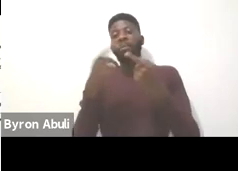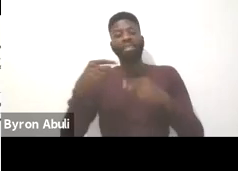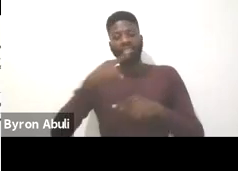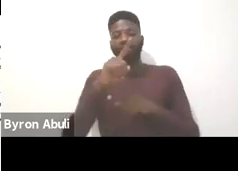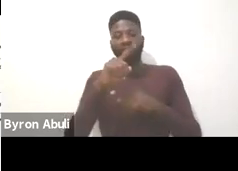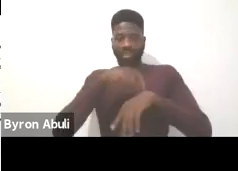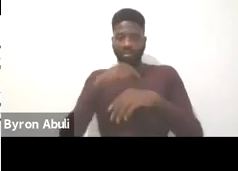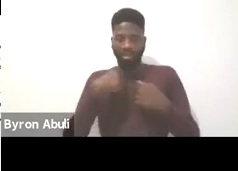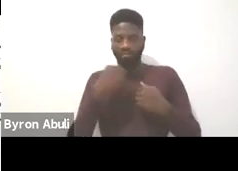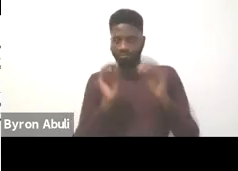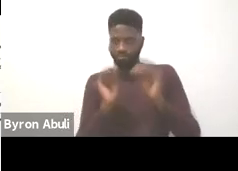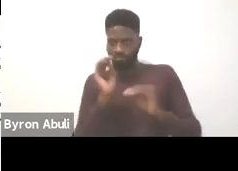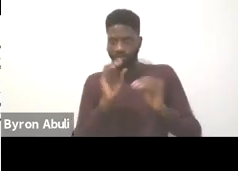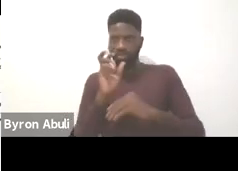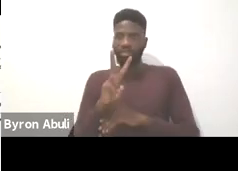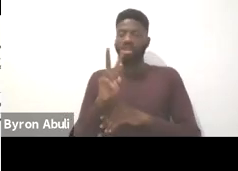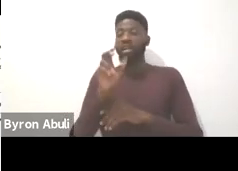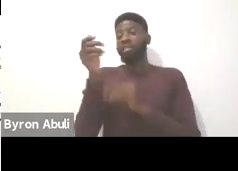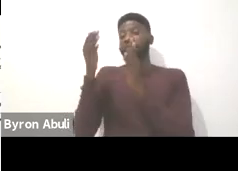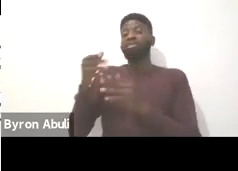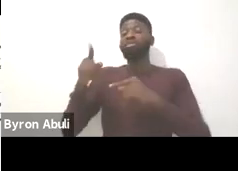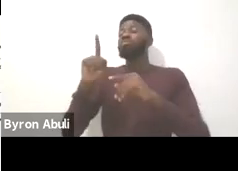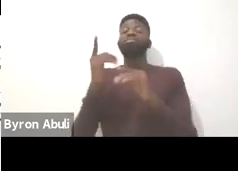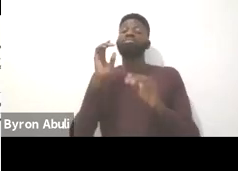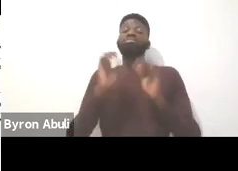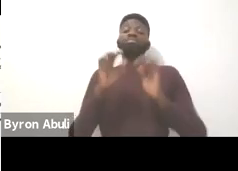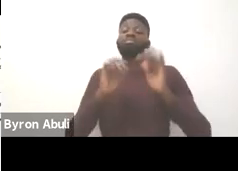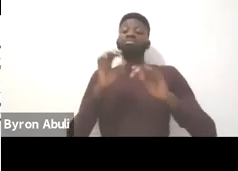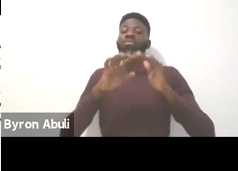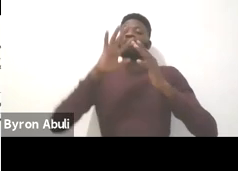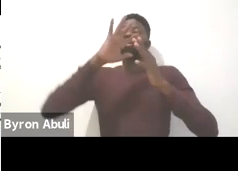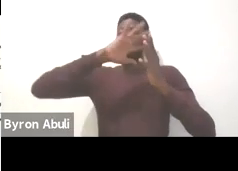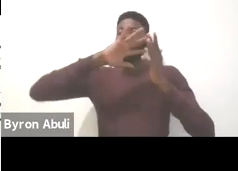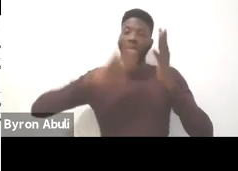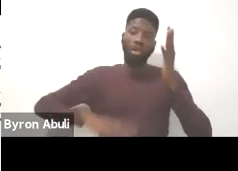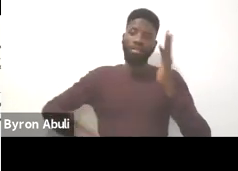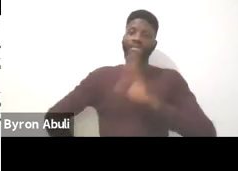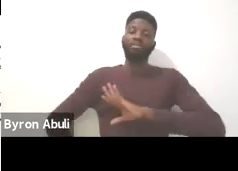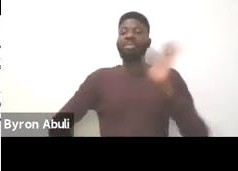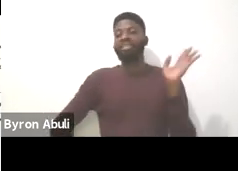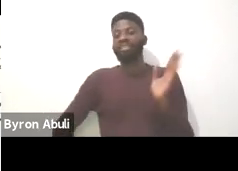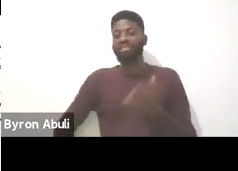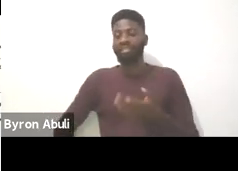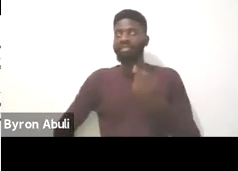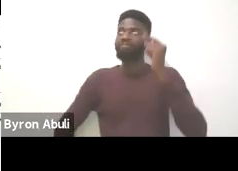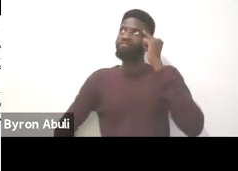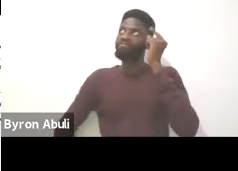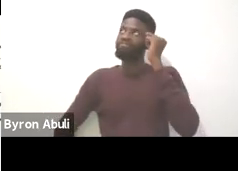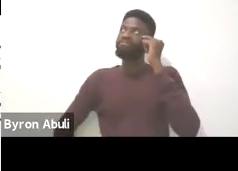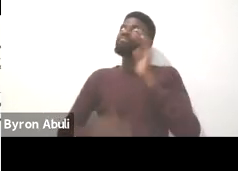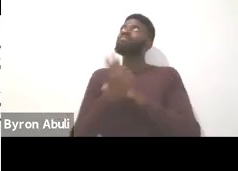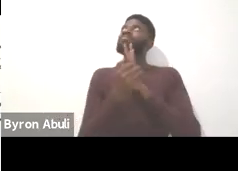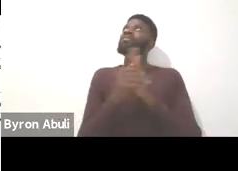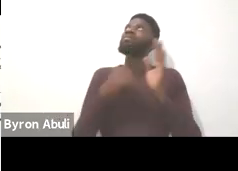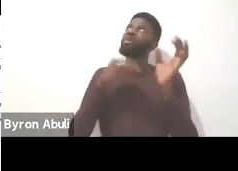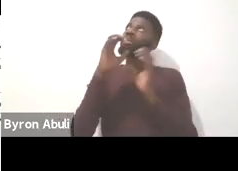CV. Unlike this other person who just typed in everything that they could think of. Kama anafikiria ni skills, akona